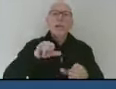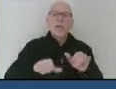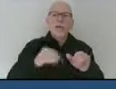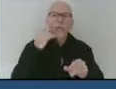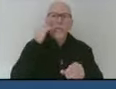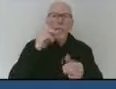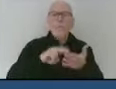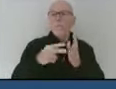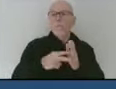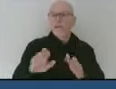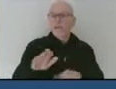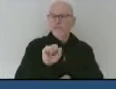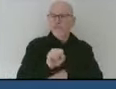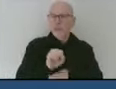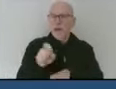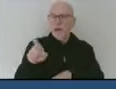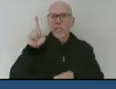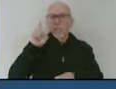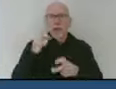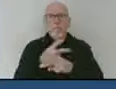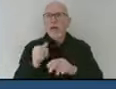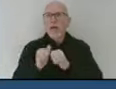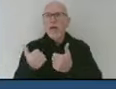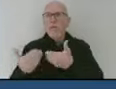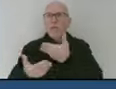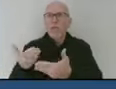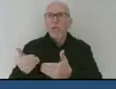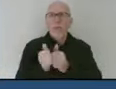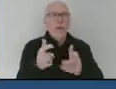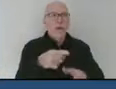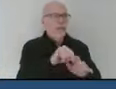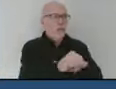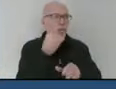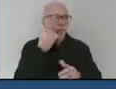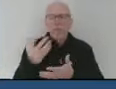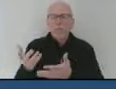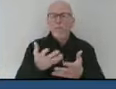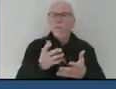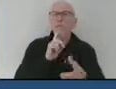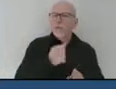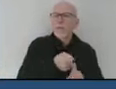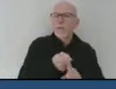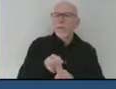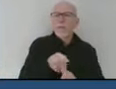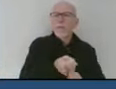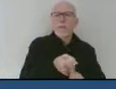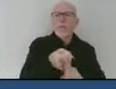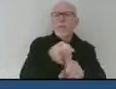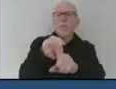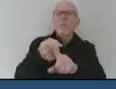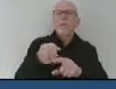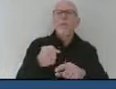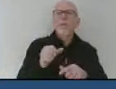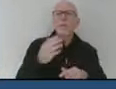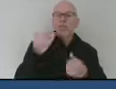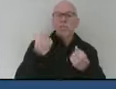out how they do more with less, and in terms of how many of their employees are